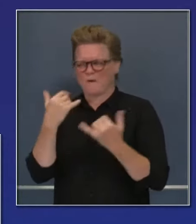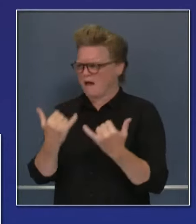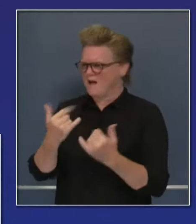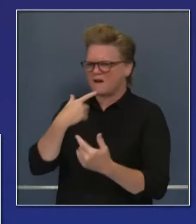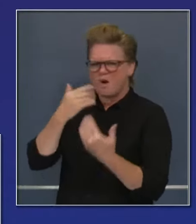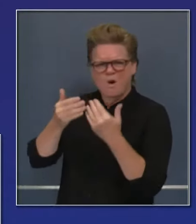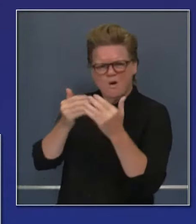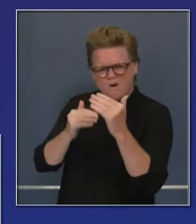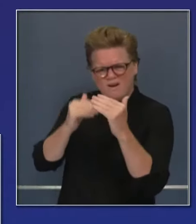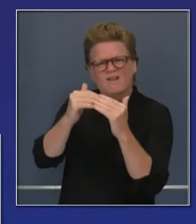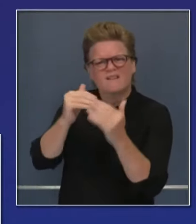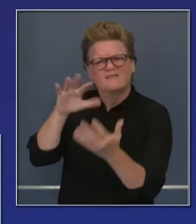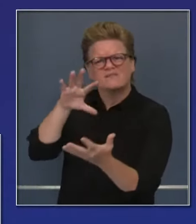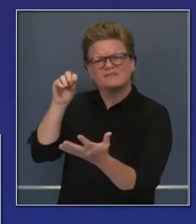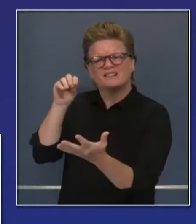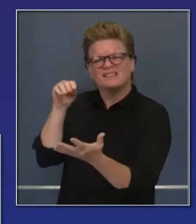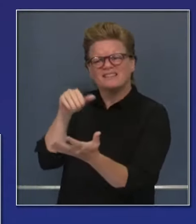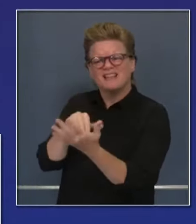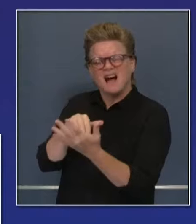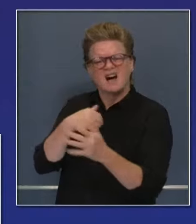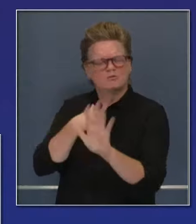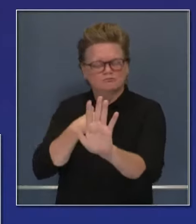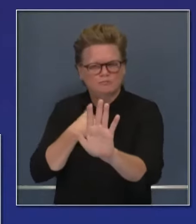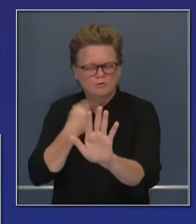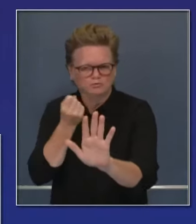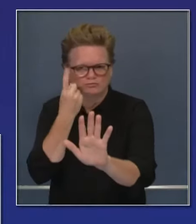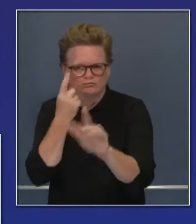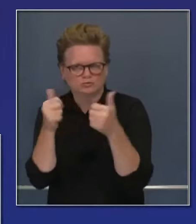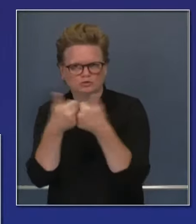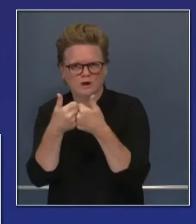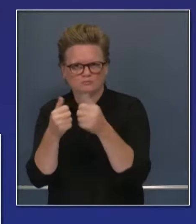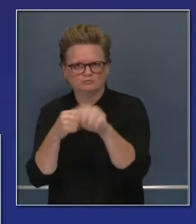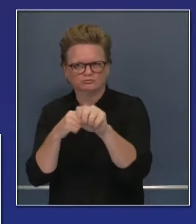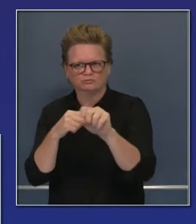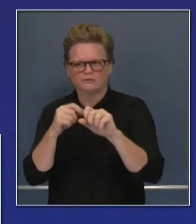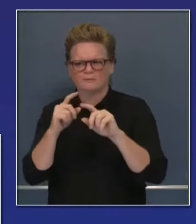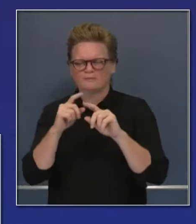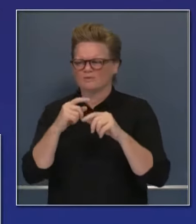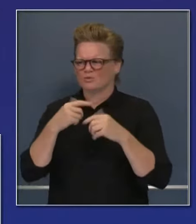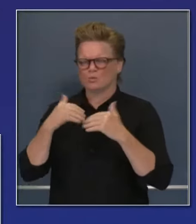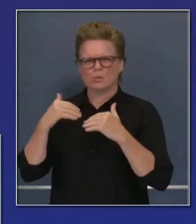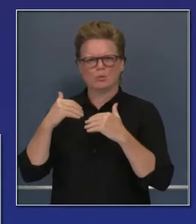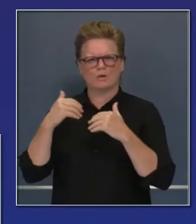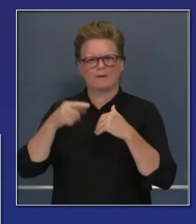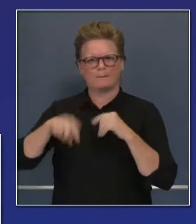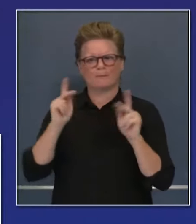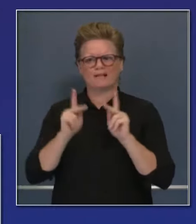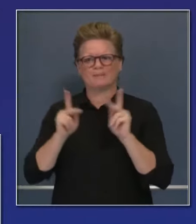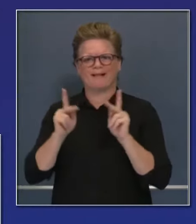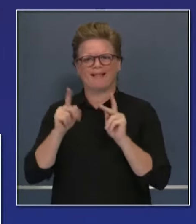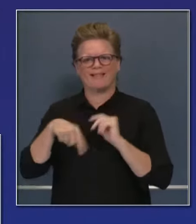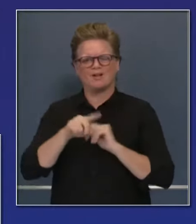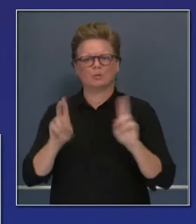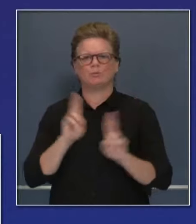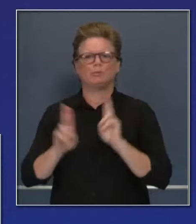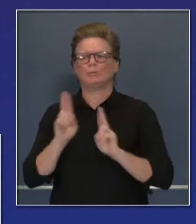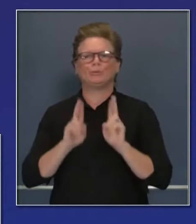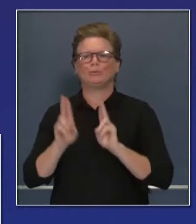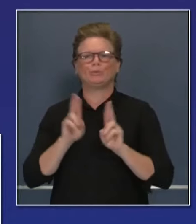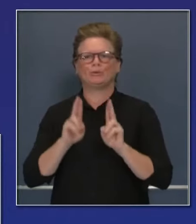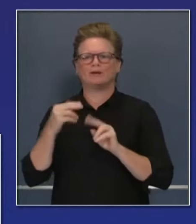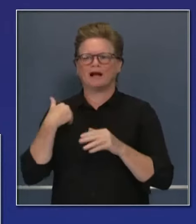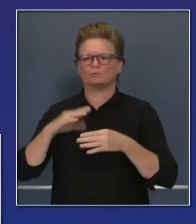this state. Anywhere north of 45,000 puts enormous pressure. That pressure was placed on us over this weekend. So